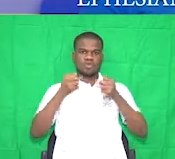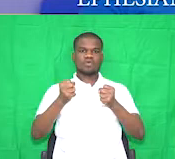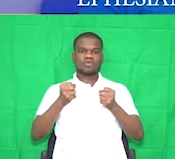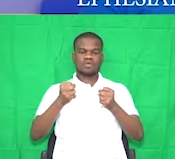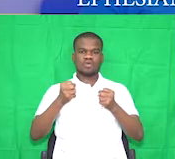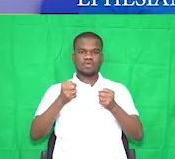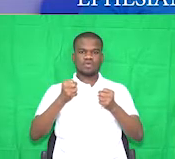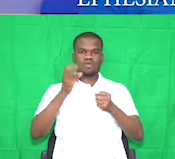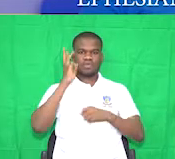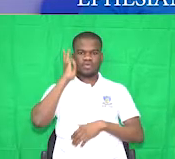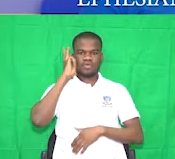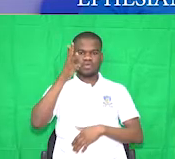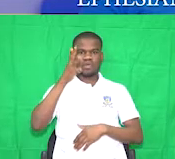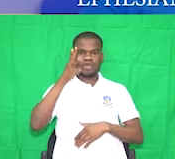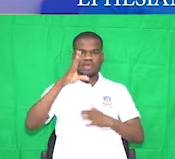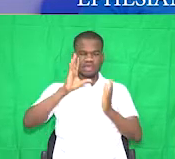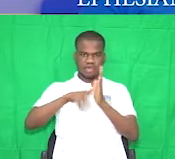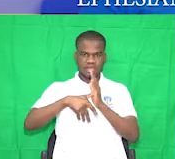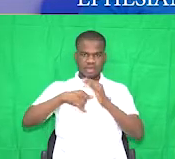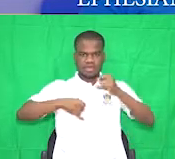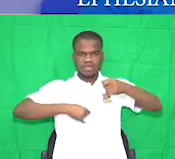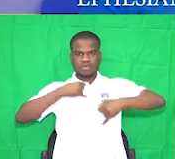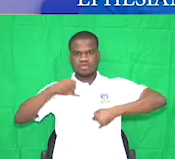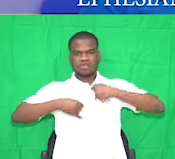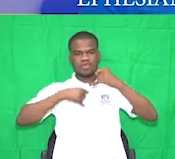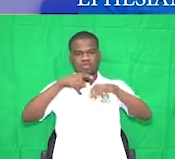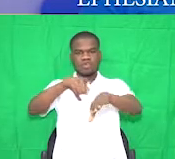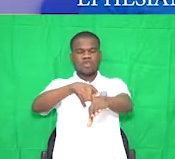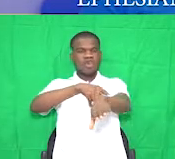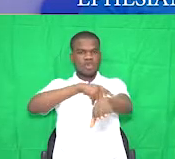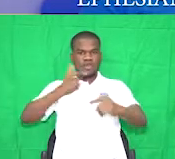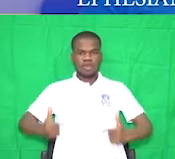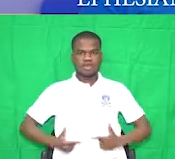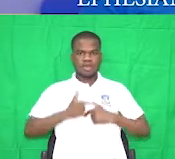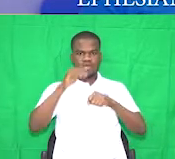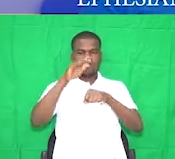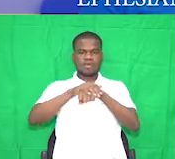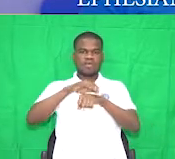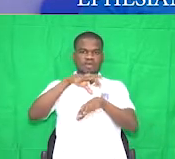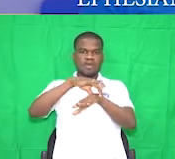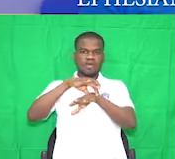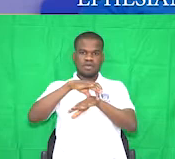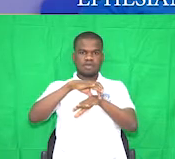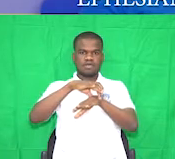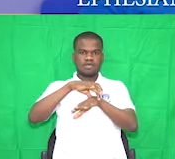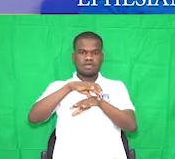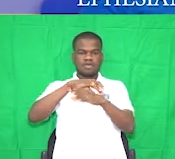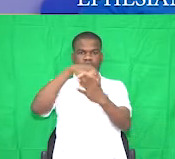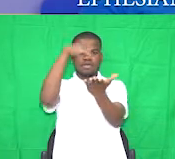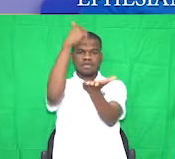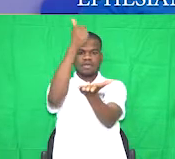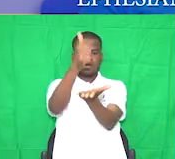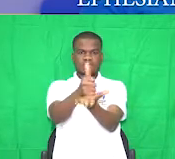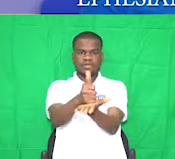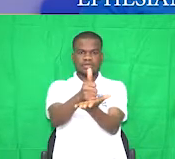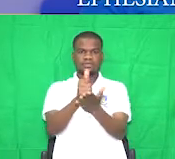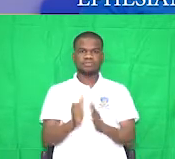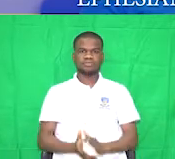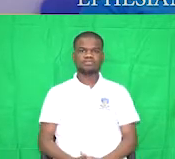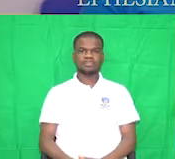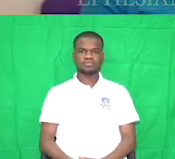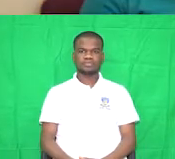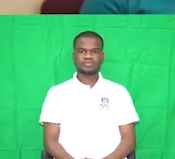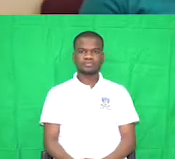may enjoy long life on earth. Ephesians chapter 6, verse 1